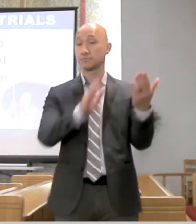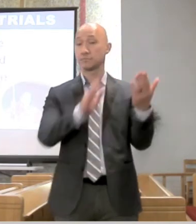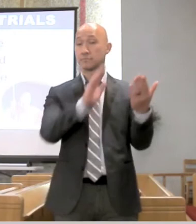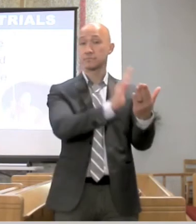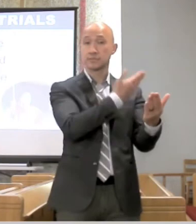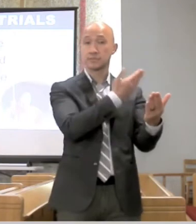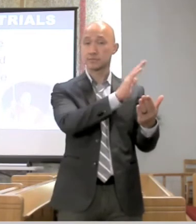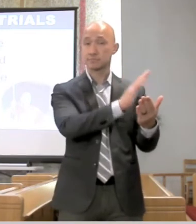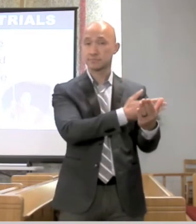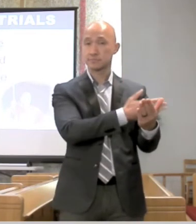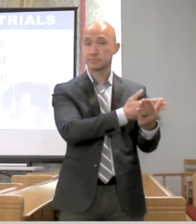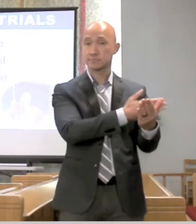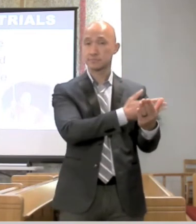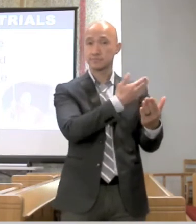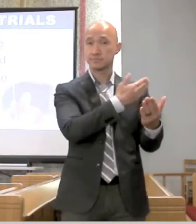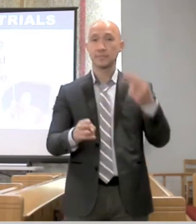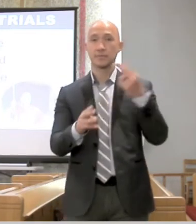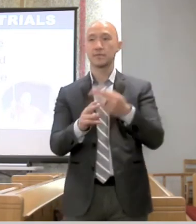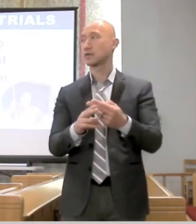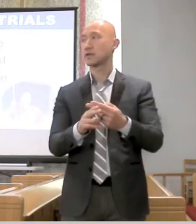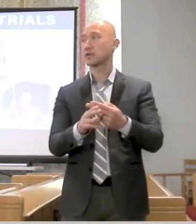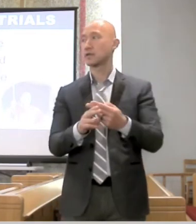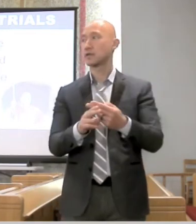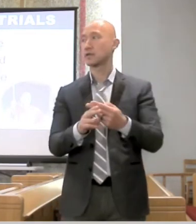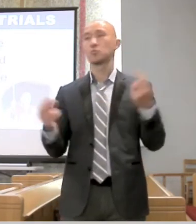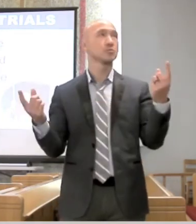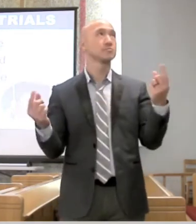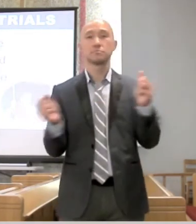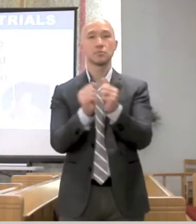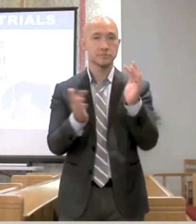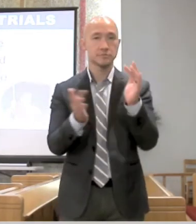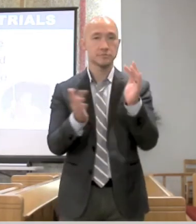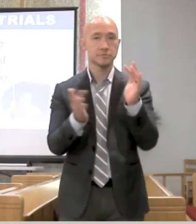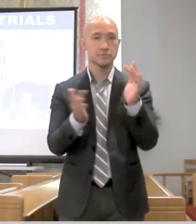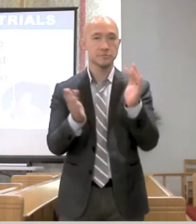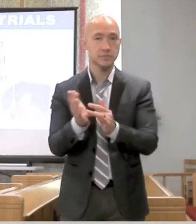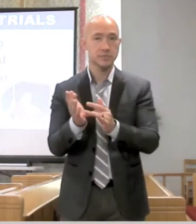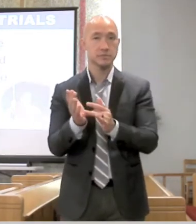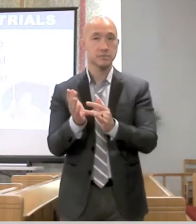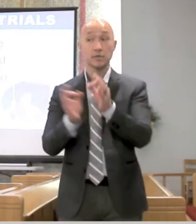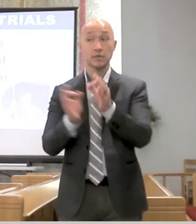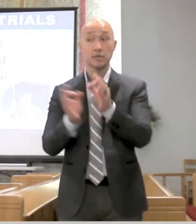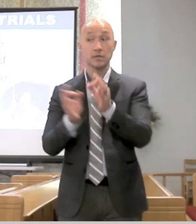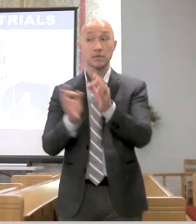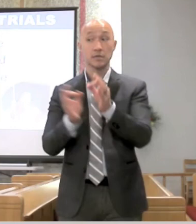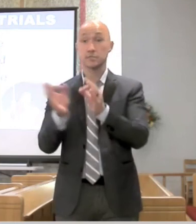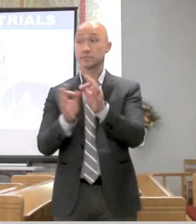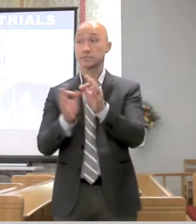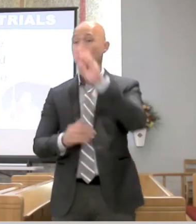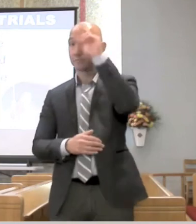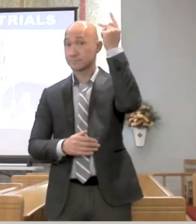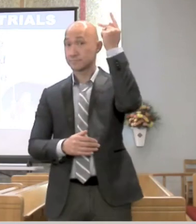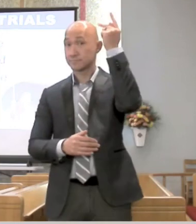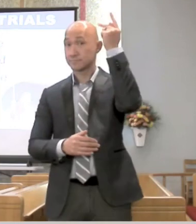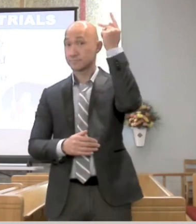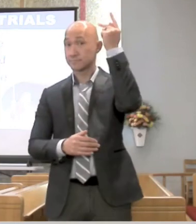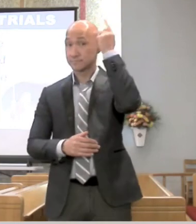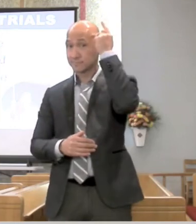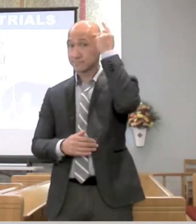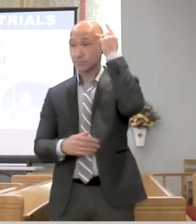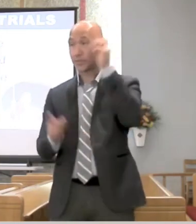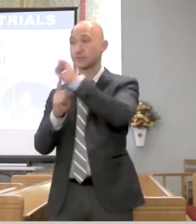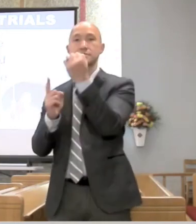you do with Jesus? Which includes parts of this account. Because Jesus didn't want to deal with Pilate. Pilate didn't want to